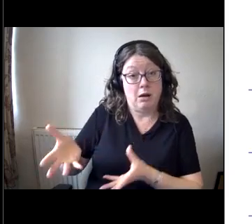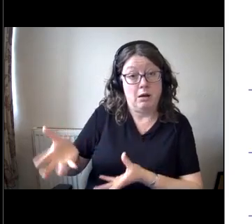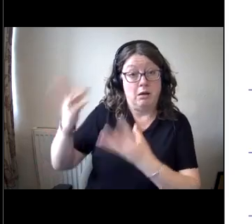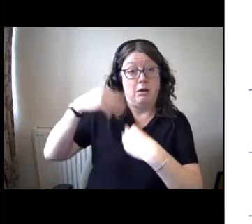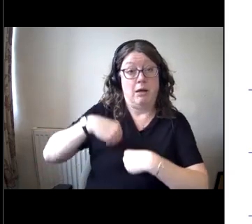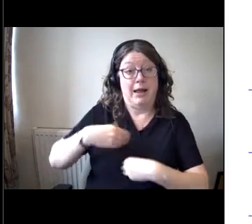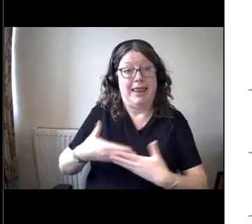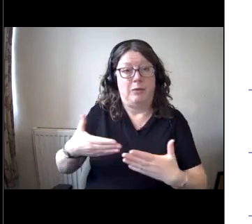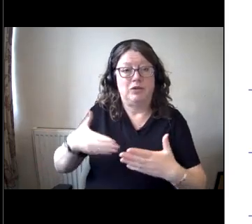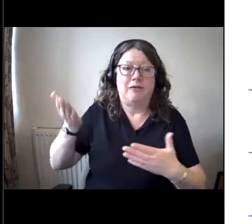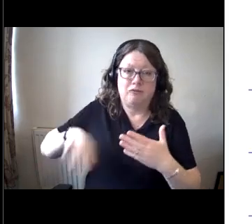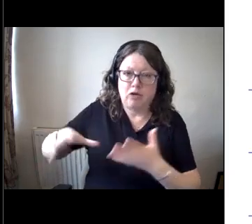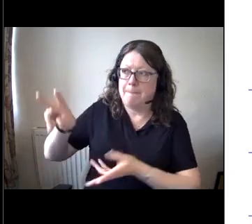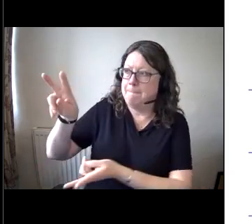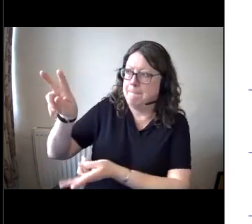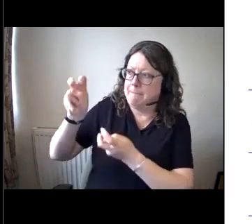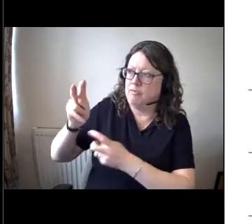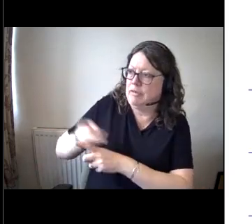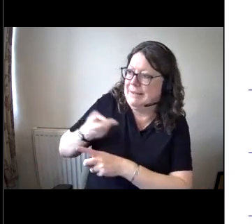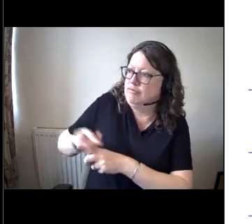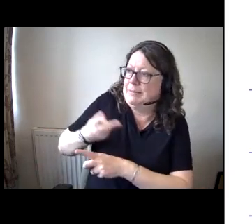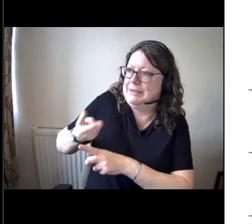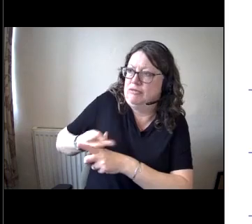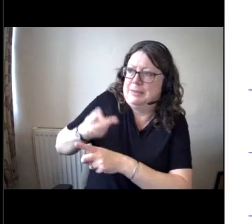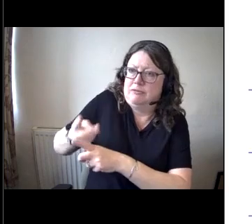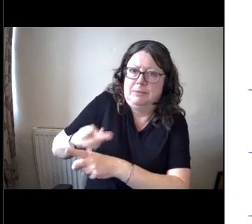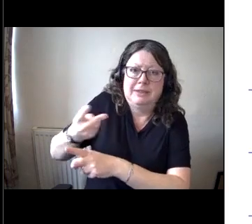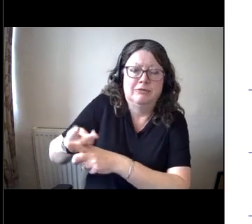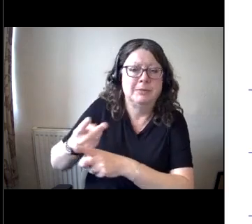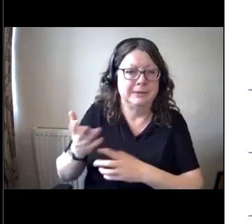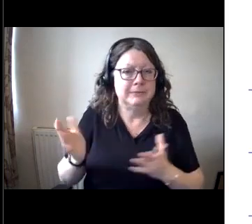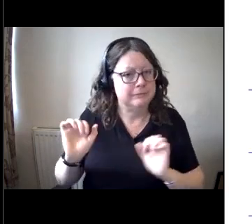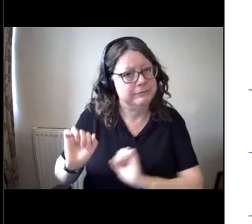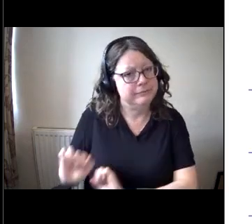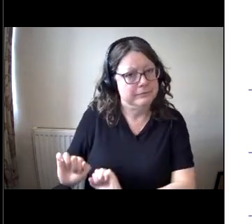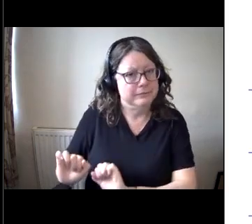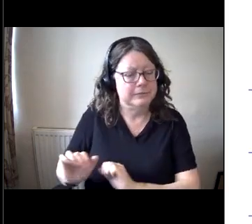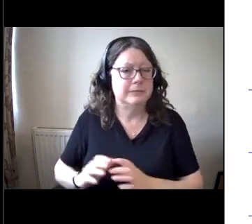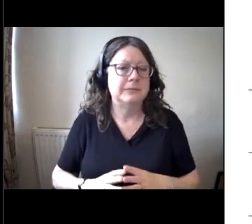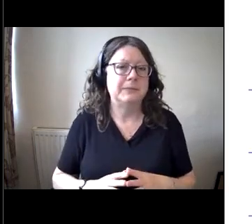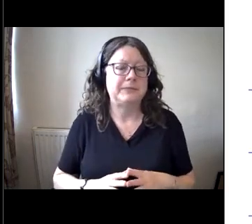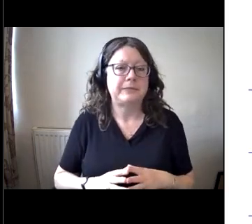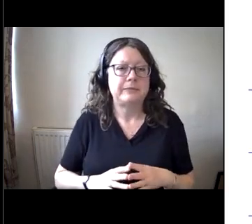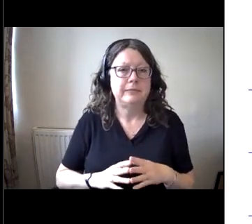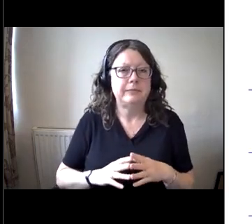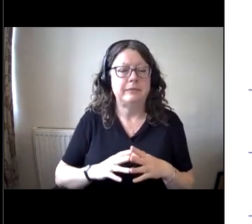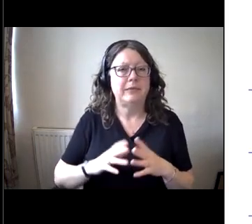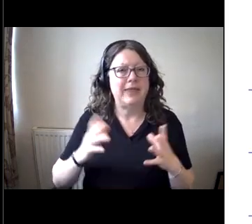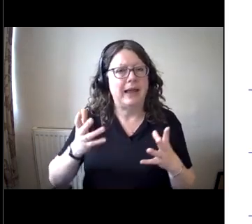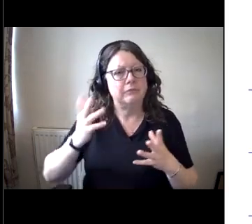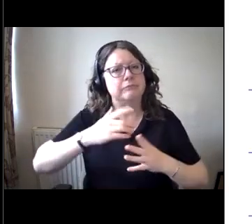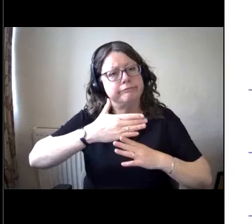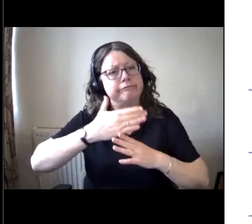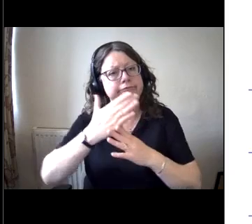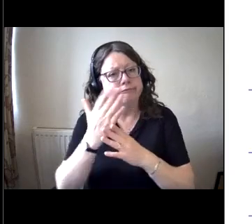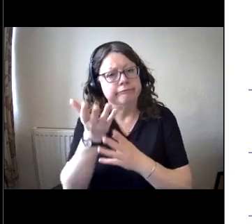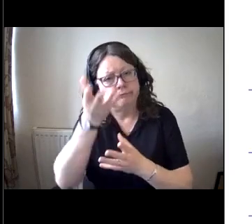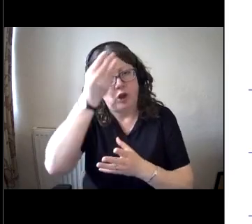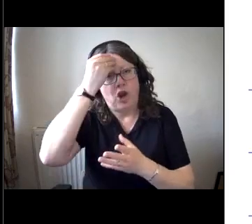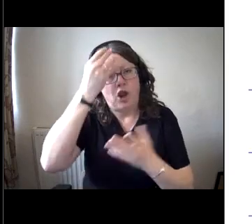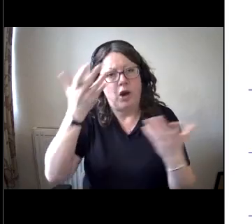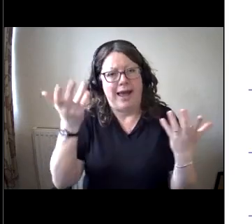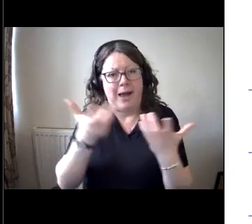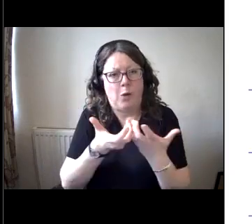uses a lot of learned phrases, repeated phrases, and is able to put them into context. We might have young people who